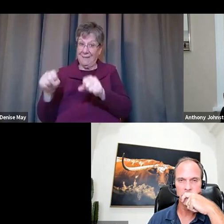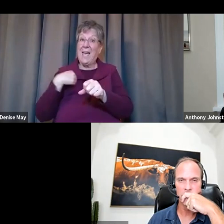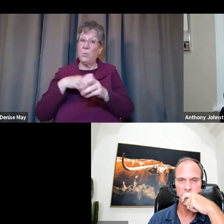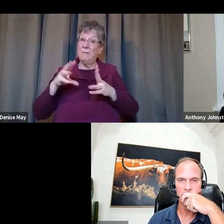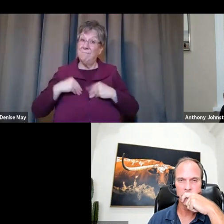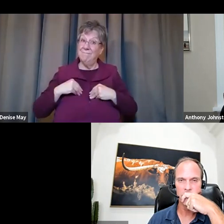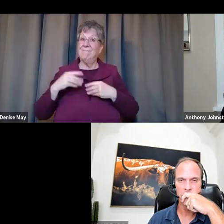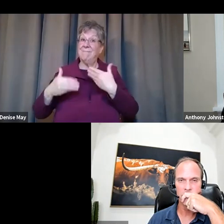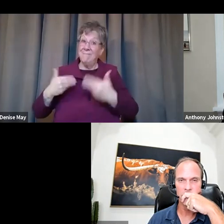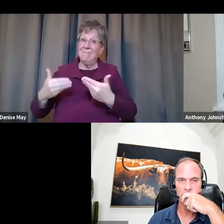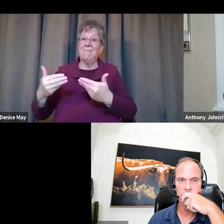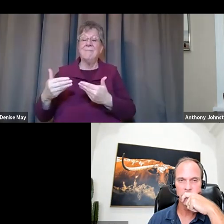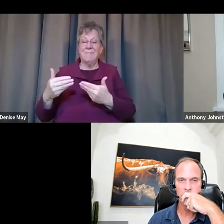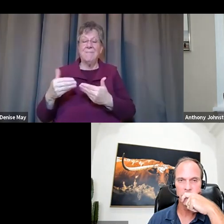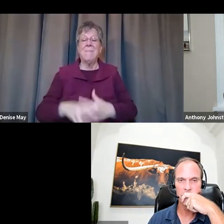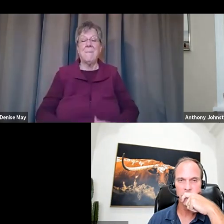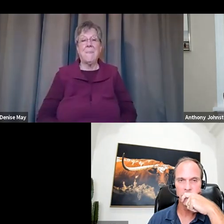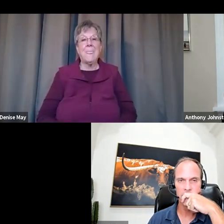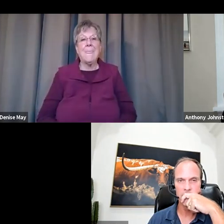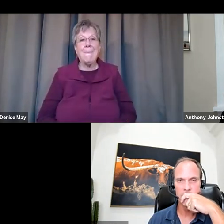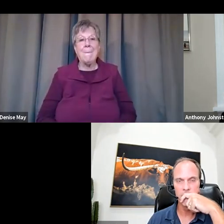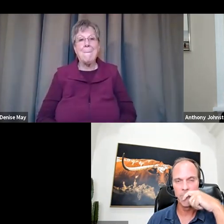with Darren, then move to Denise, and then back to Chris.